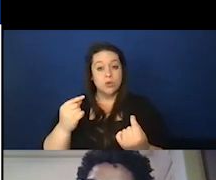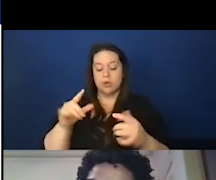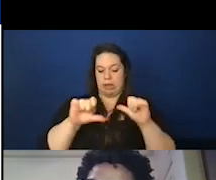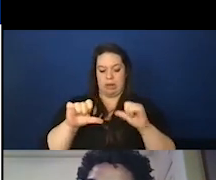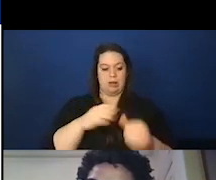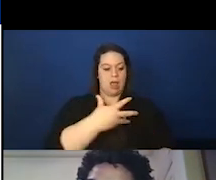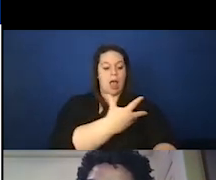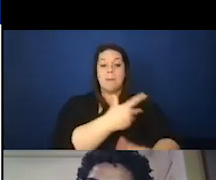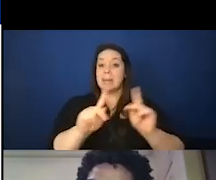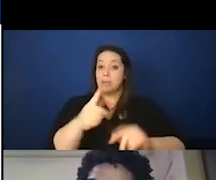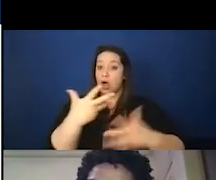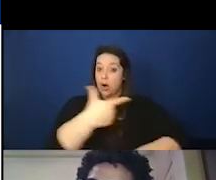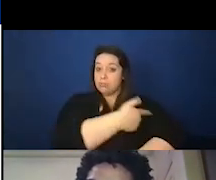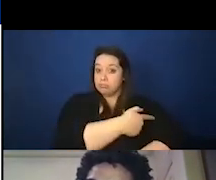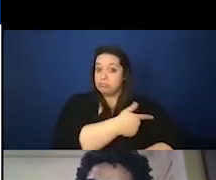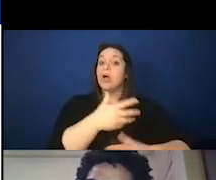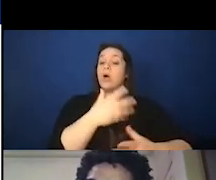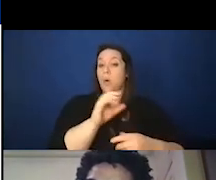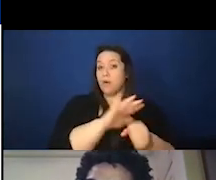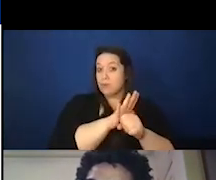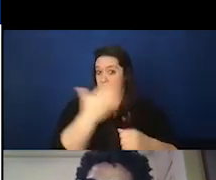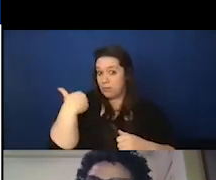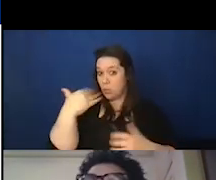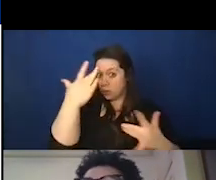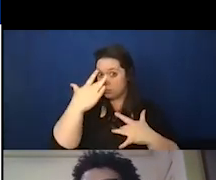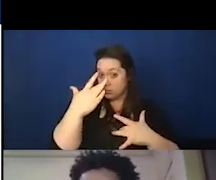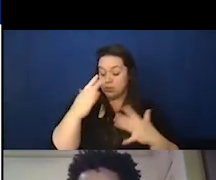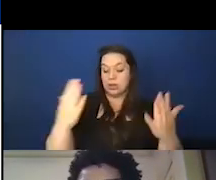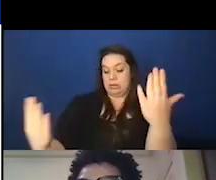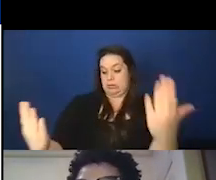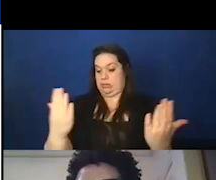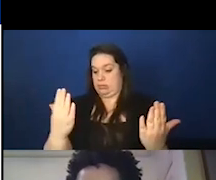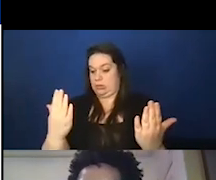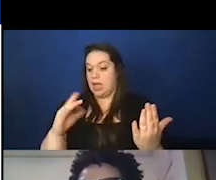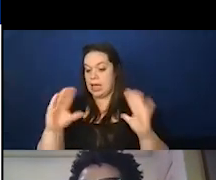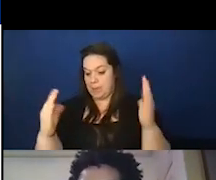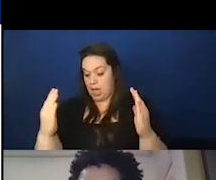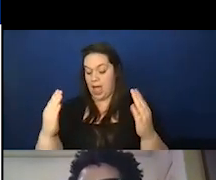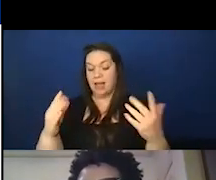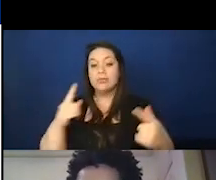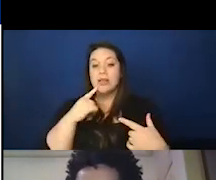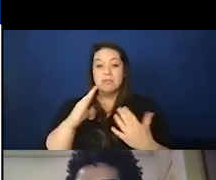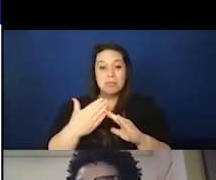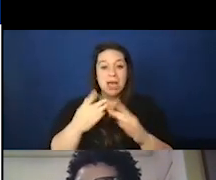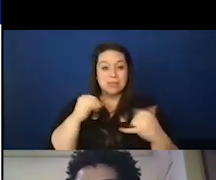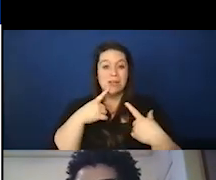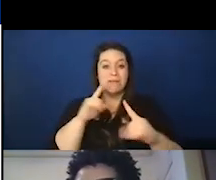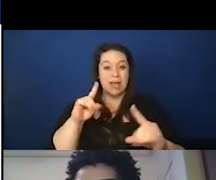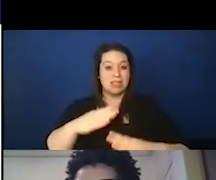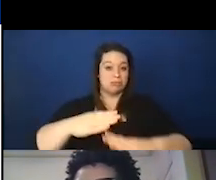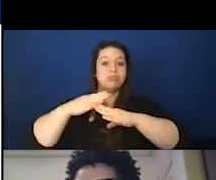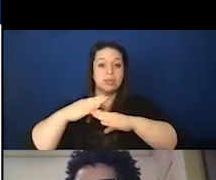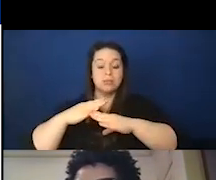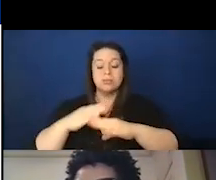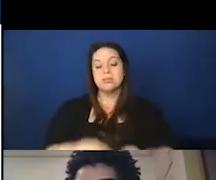were vaccinated or had COVID, and it's still effective. So in some cases, you may not be 95, but you're still going to be in